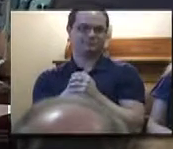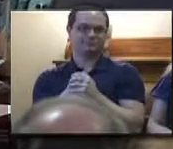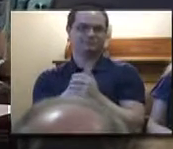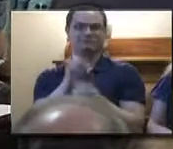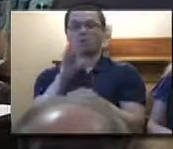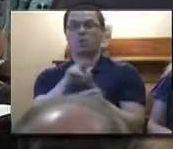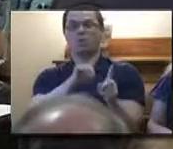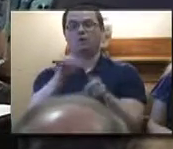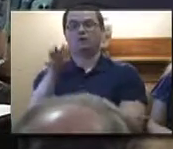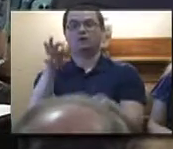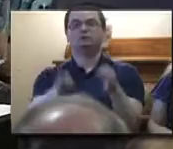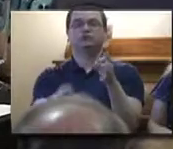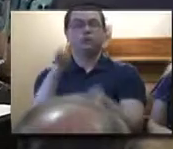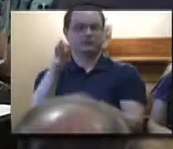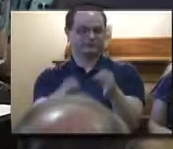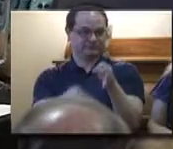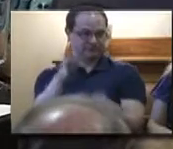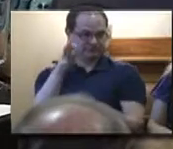or in court. And